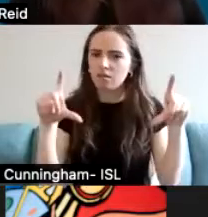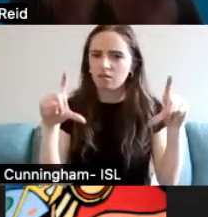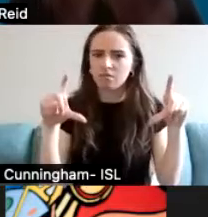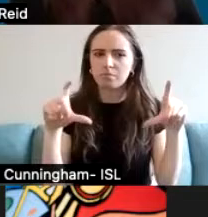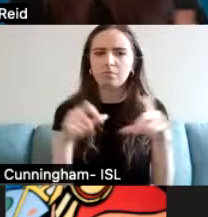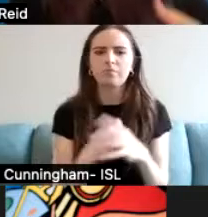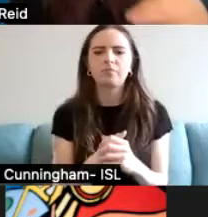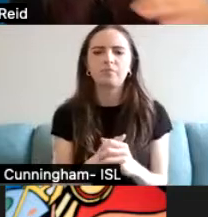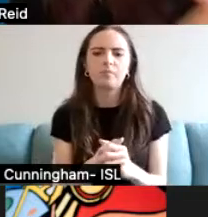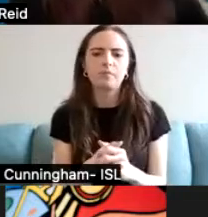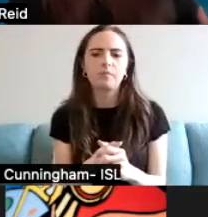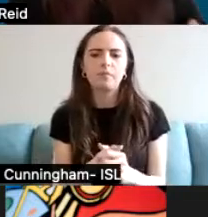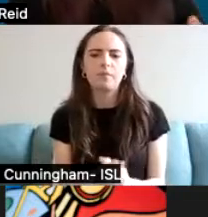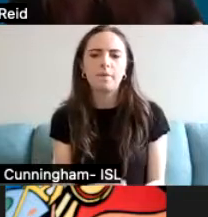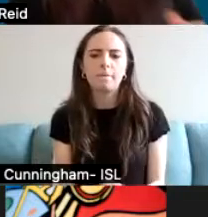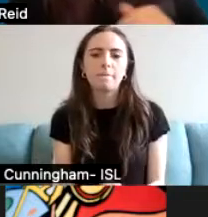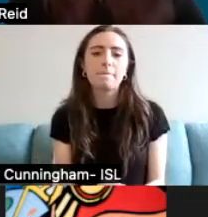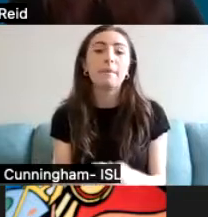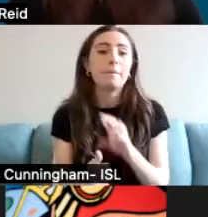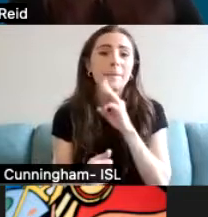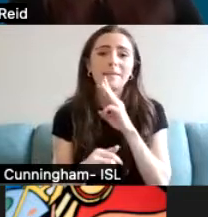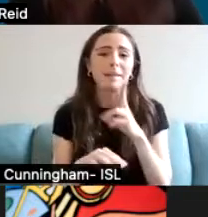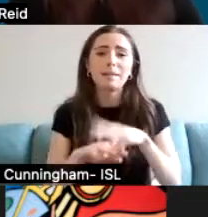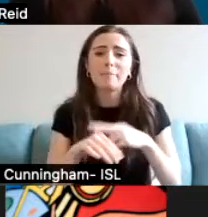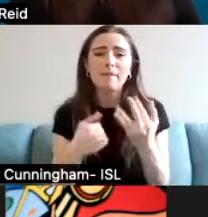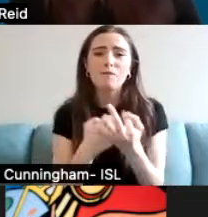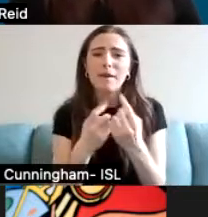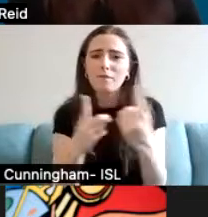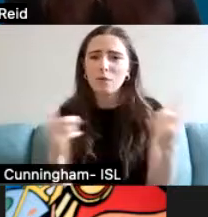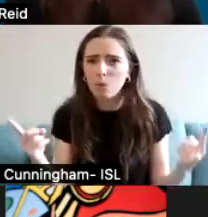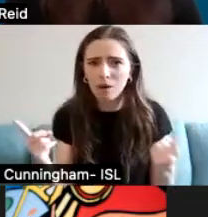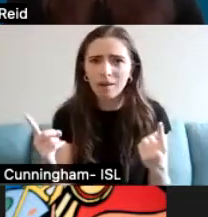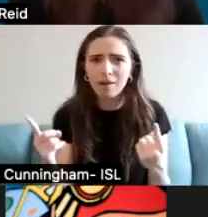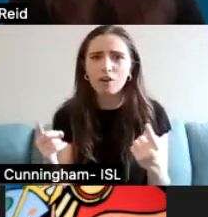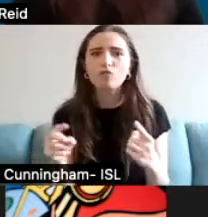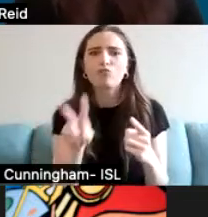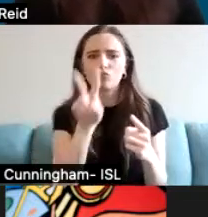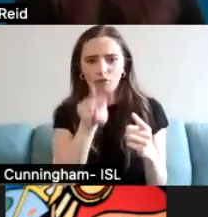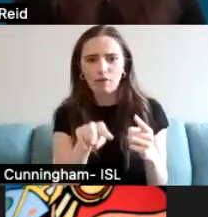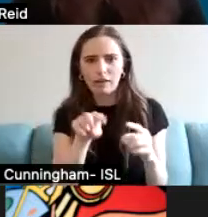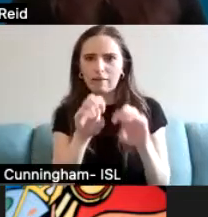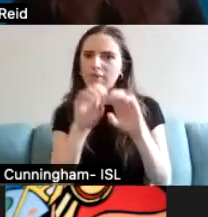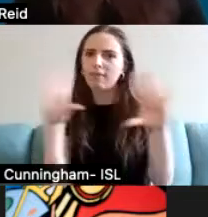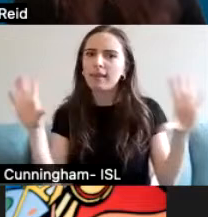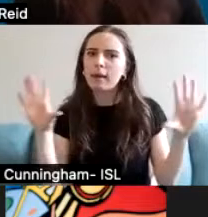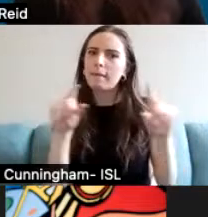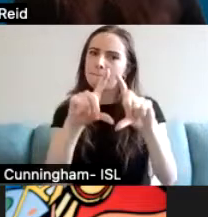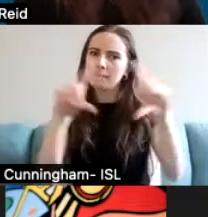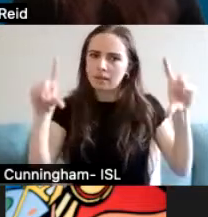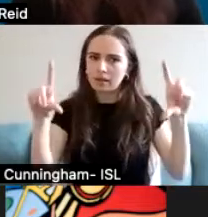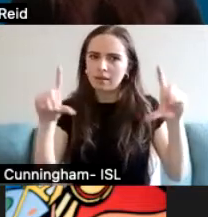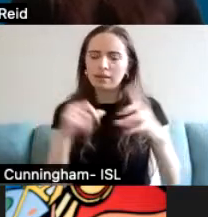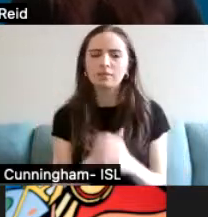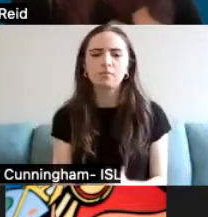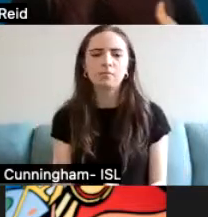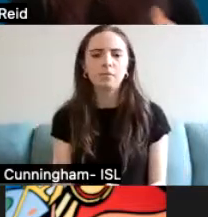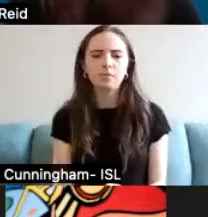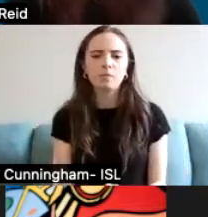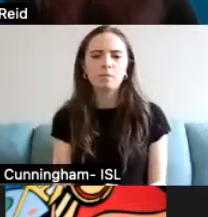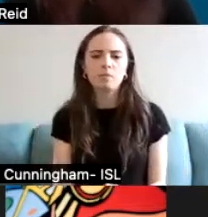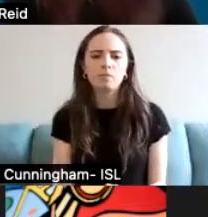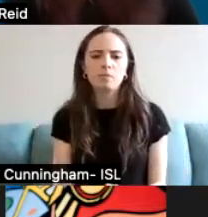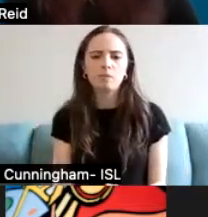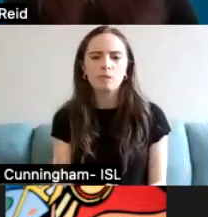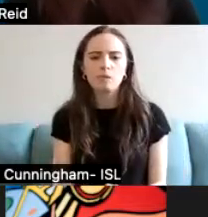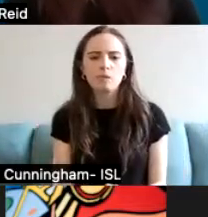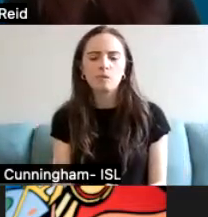squinting into a screen anyways. It's a good practice to have. One of the things that is critical for someone that's